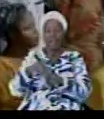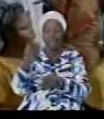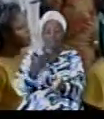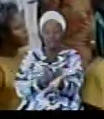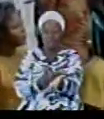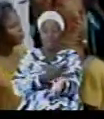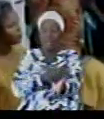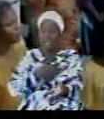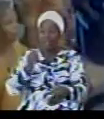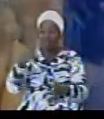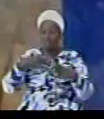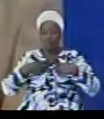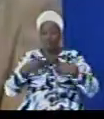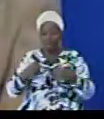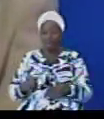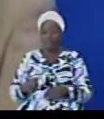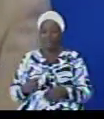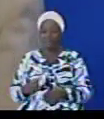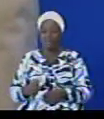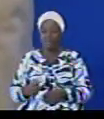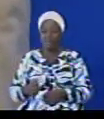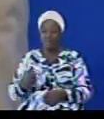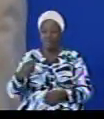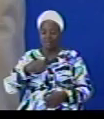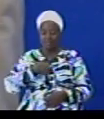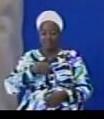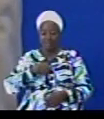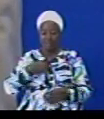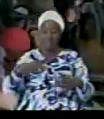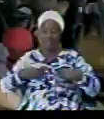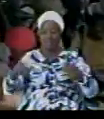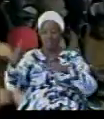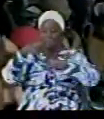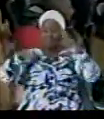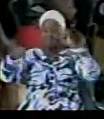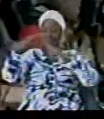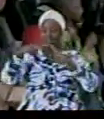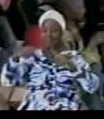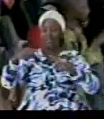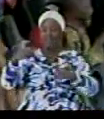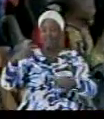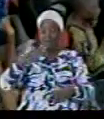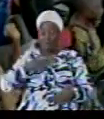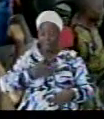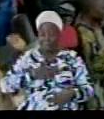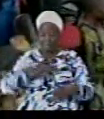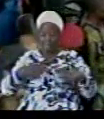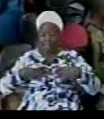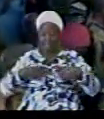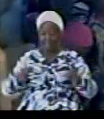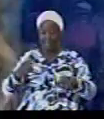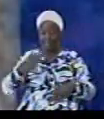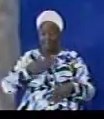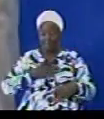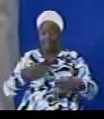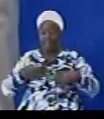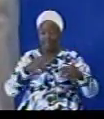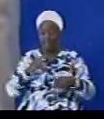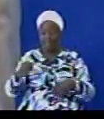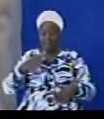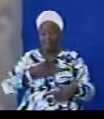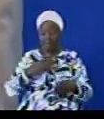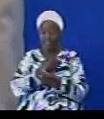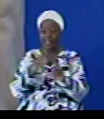thine health, my health, my healing, my